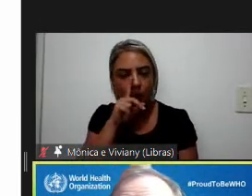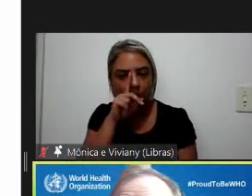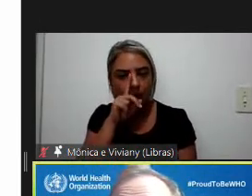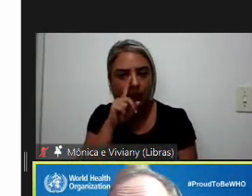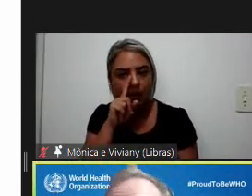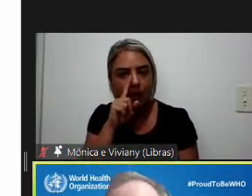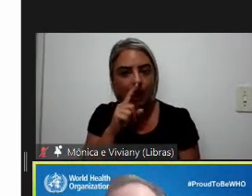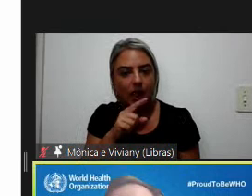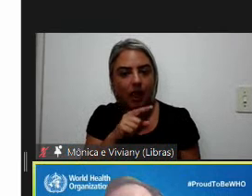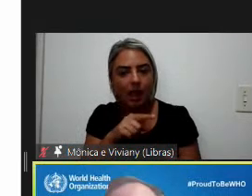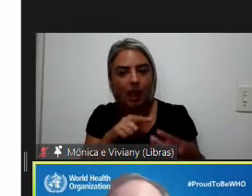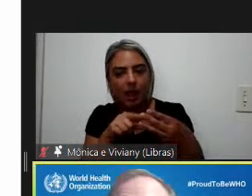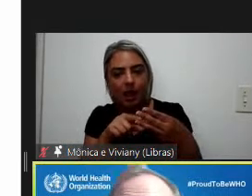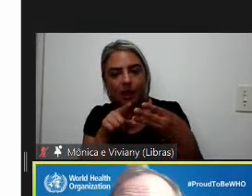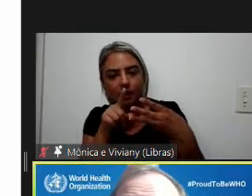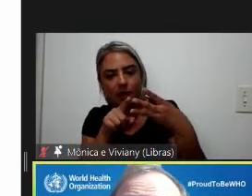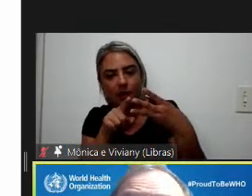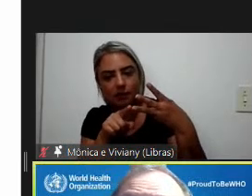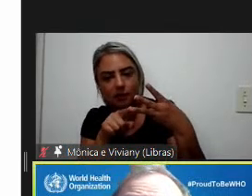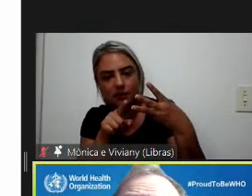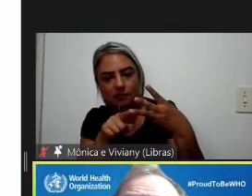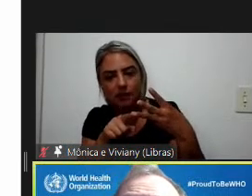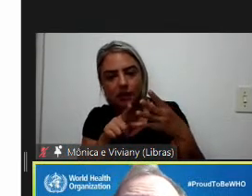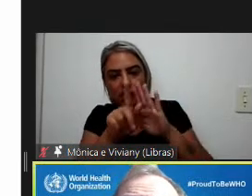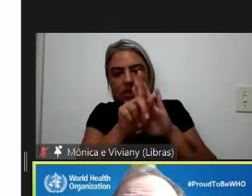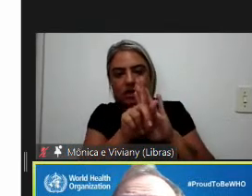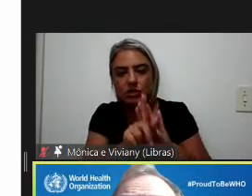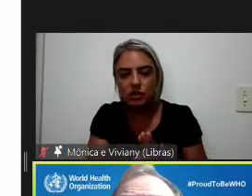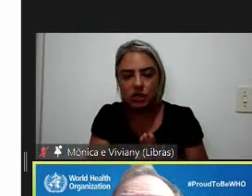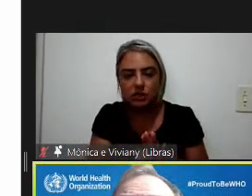moderate and severe malnutrition, that was used as a sort of a tracer